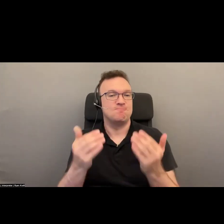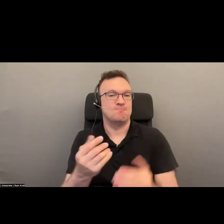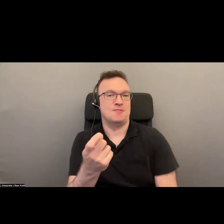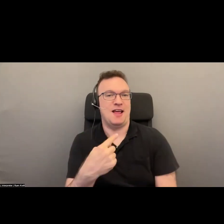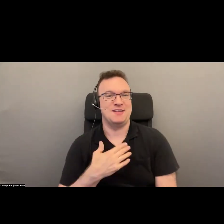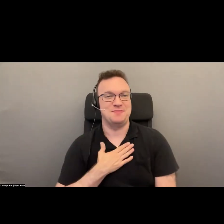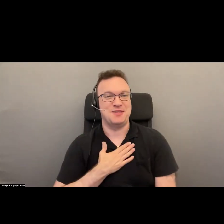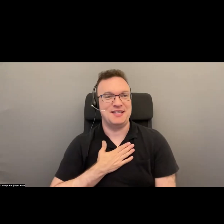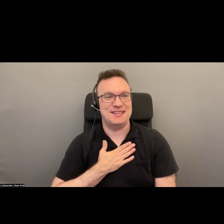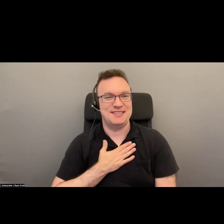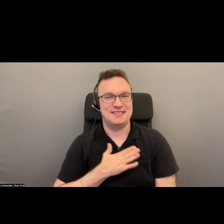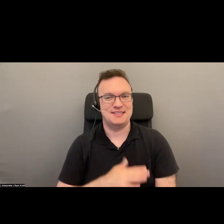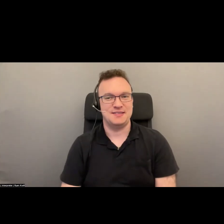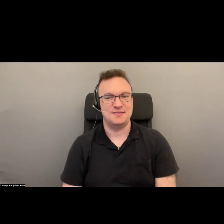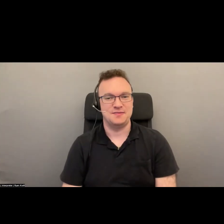hesitate to